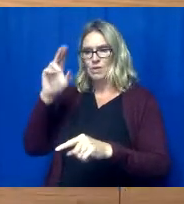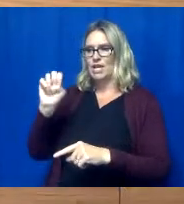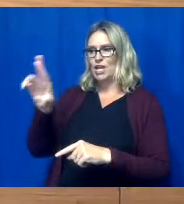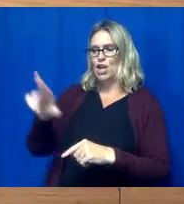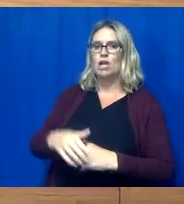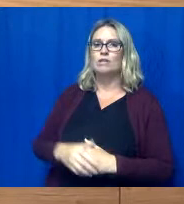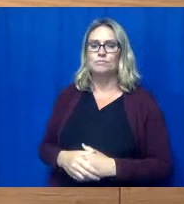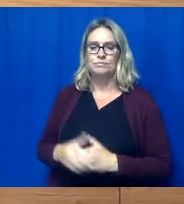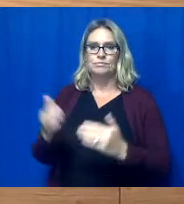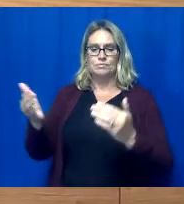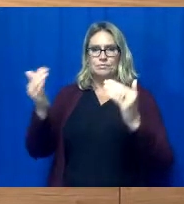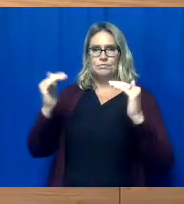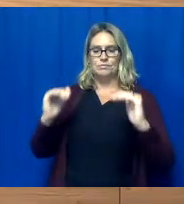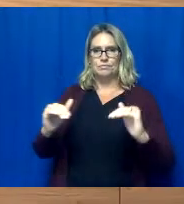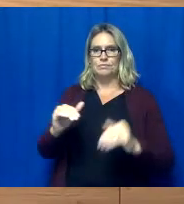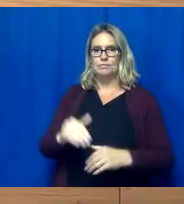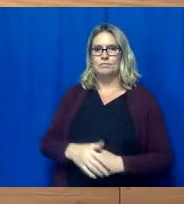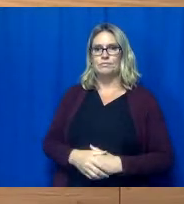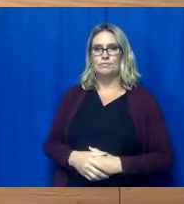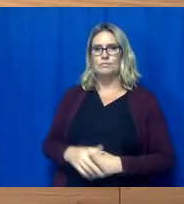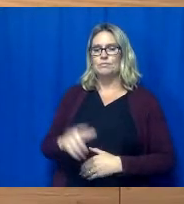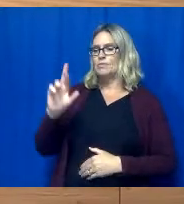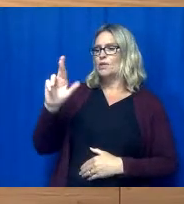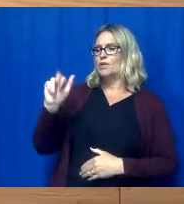Frédéric Camarano, Radio-Canada.